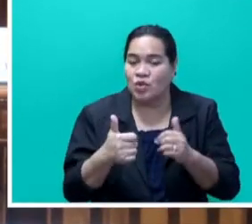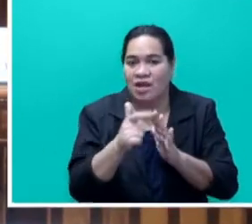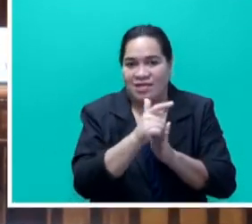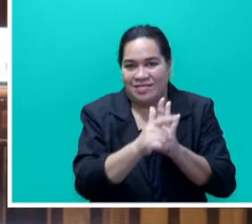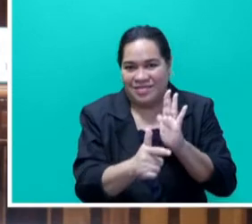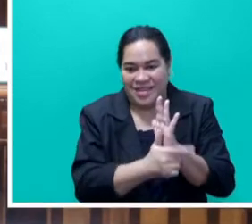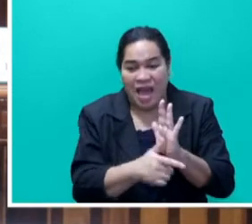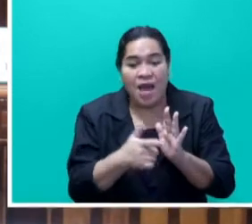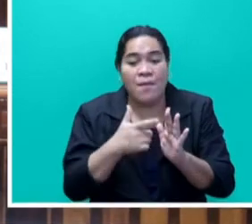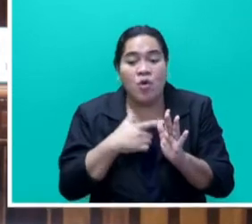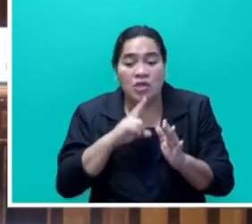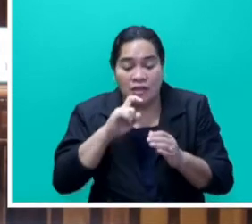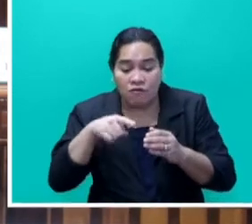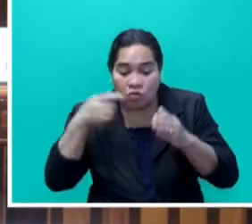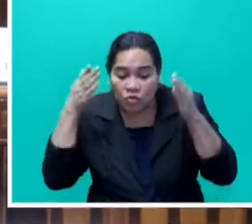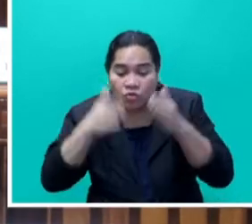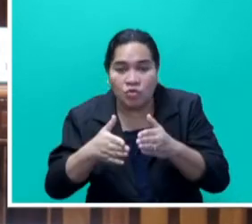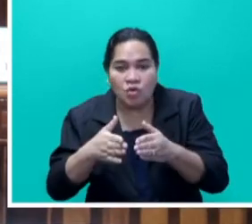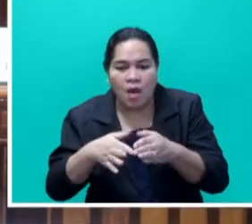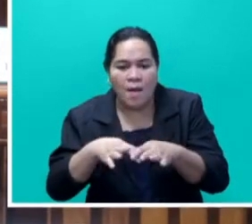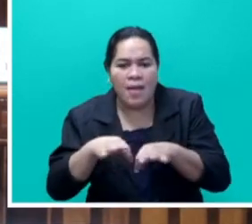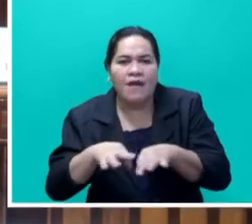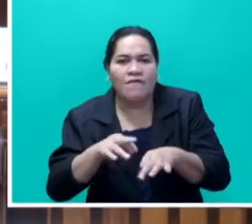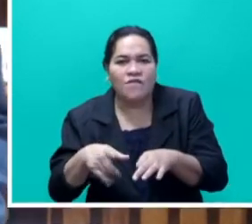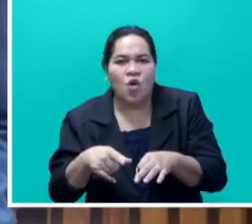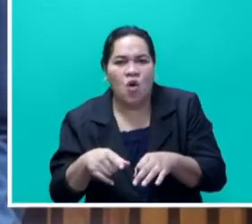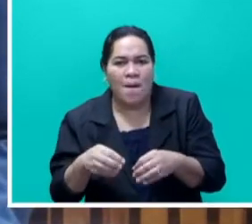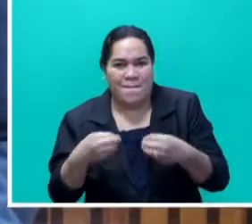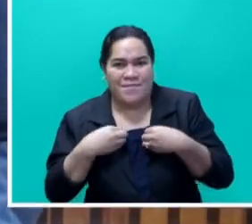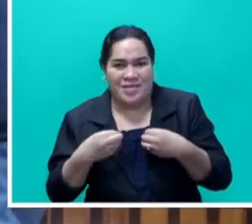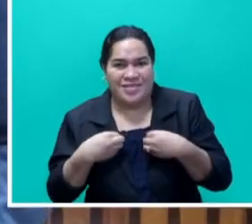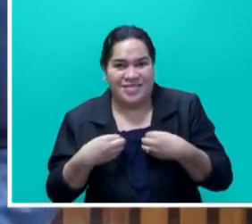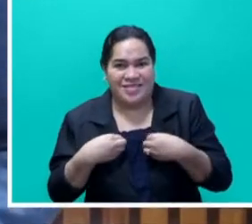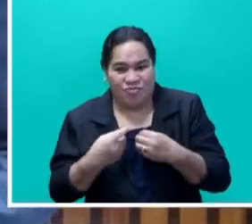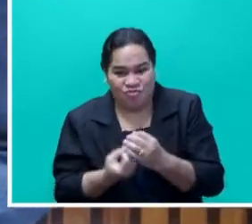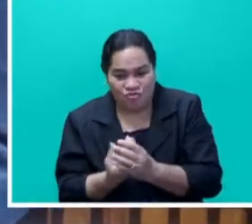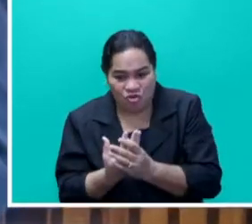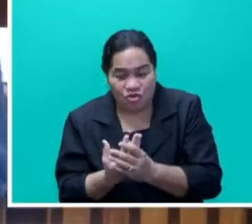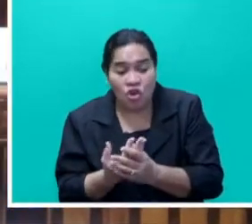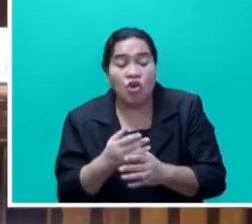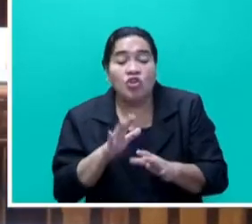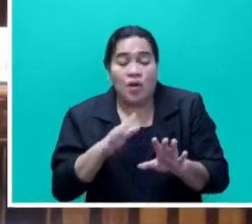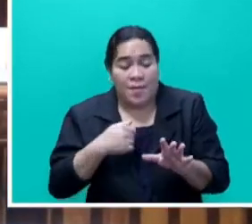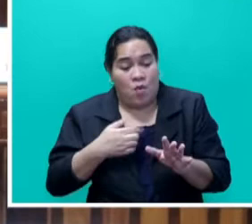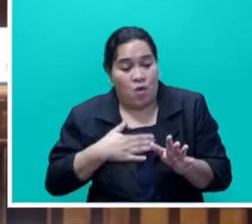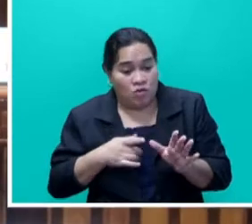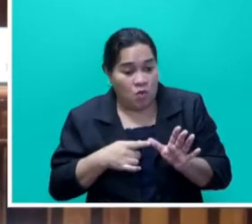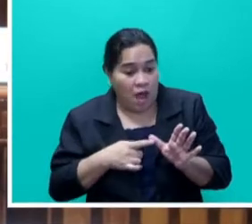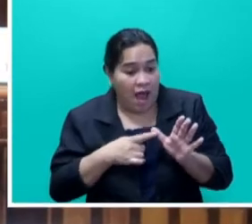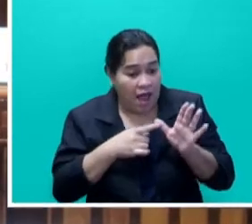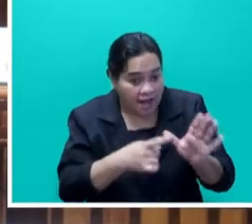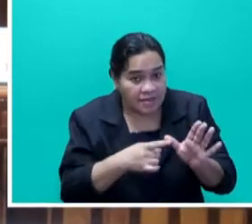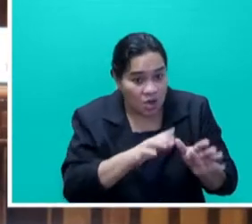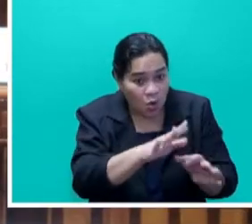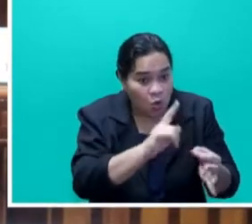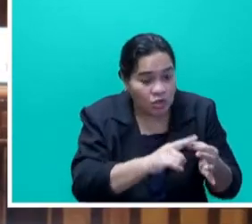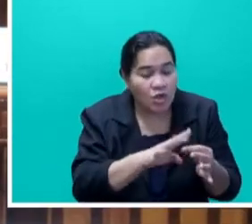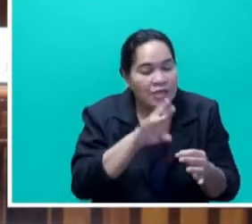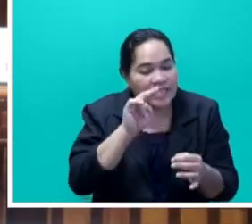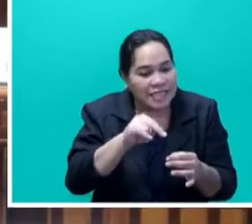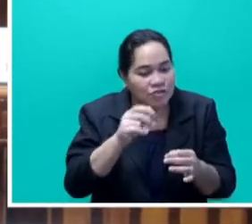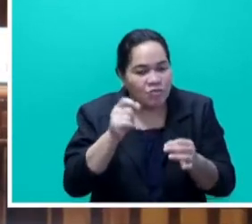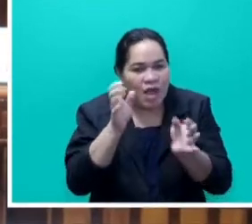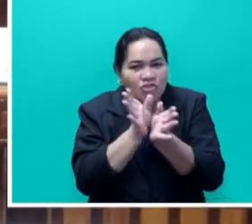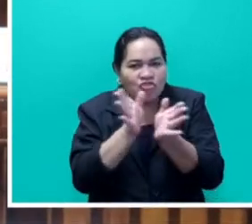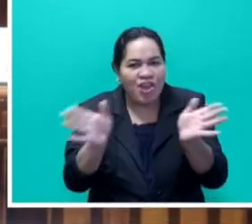specific regulations around it. So, to answer the member's question, you have to have a wider understanding of how